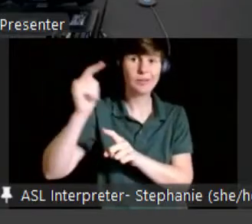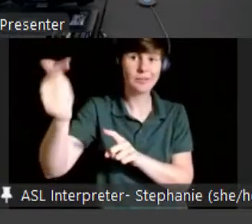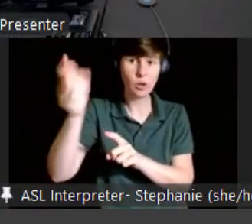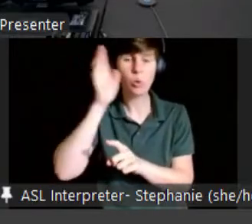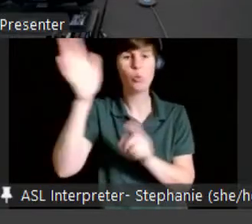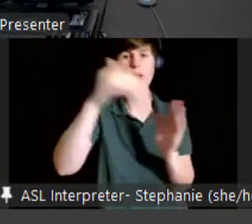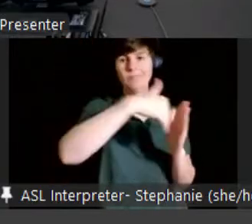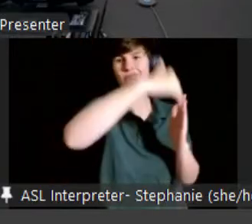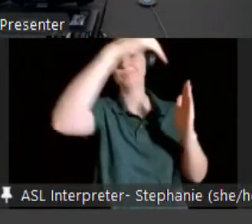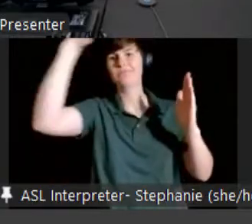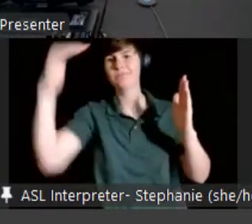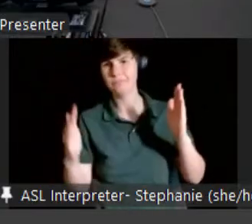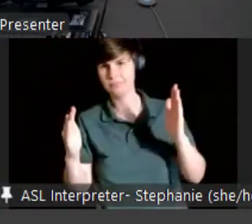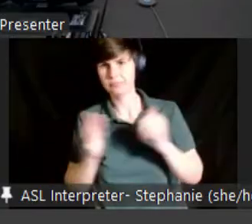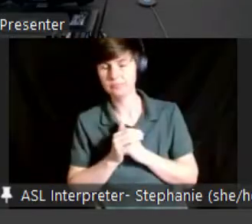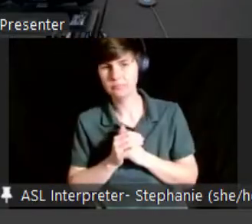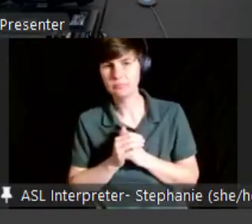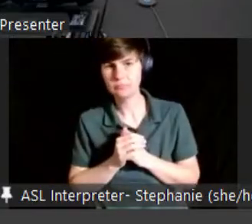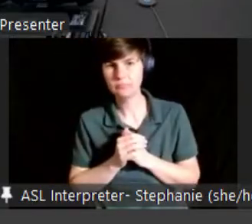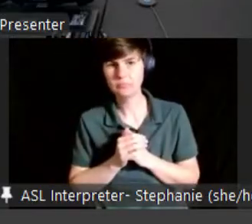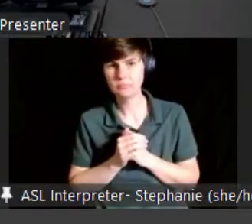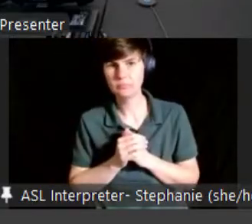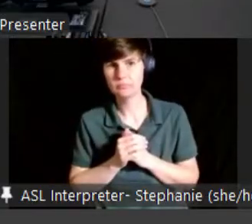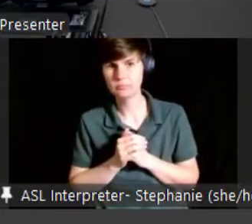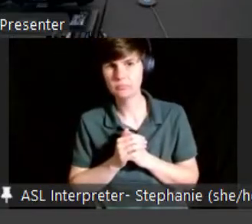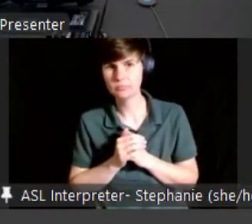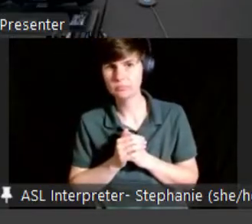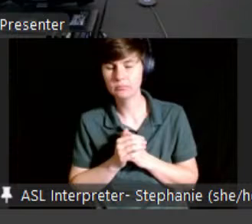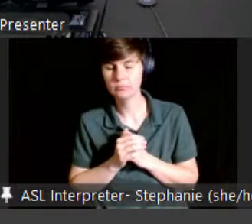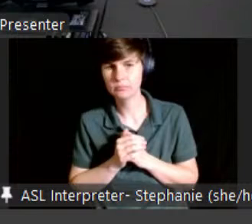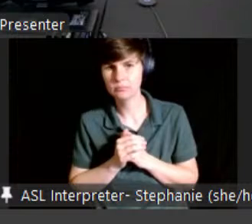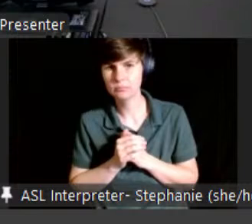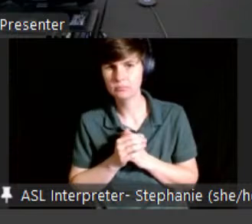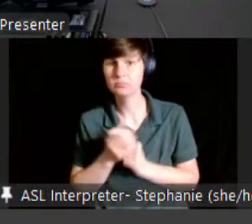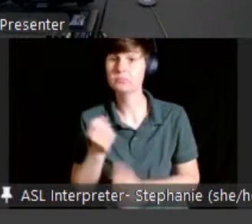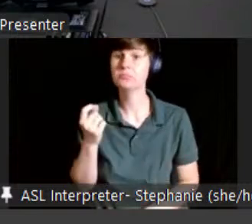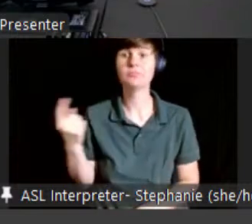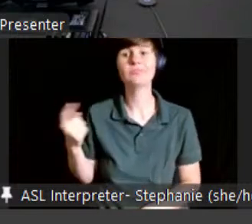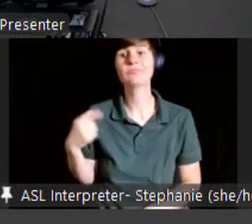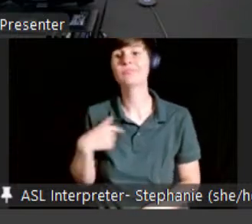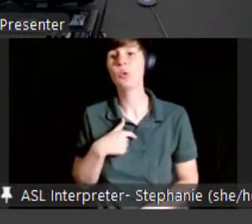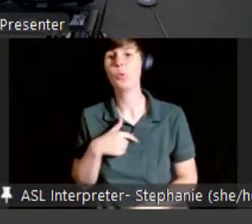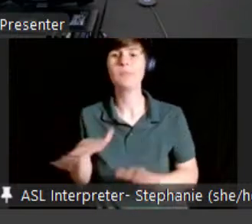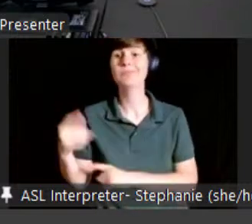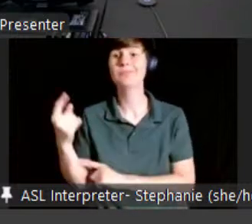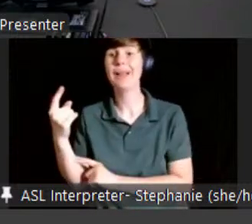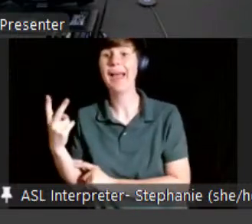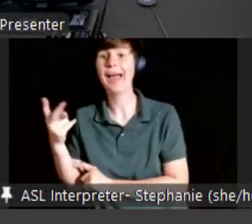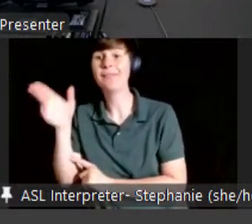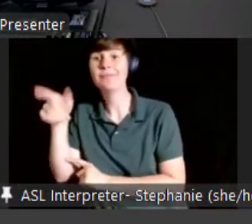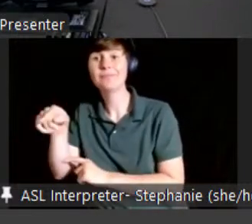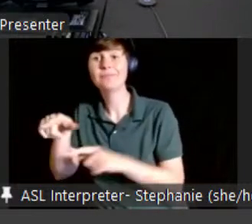with a series of kind of back rides to the station where only one half of the platform will be available as they're working directly overhead.